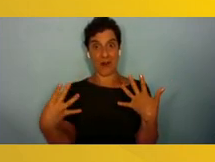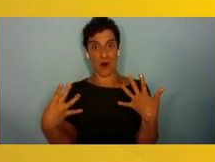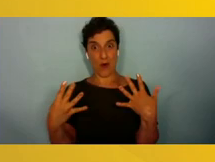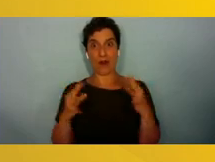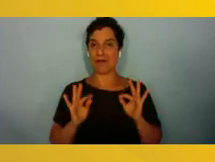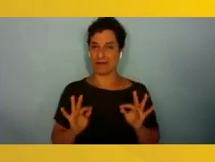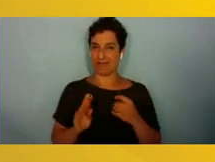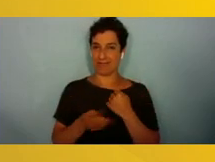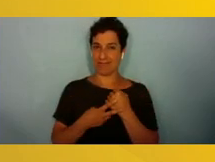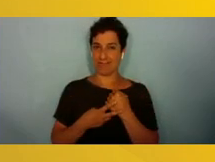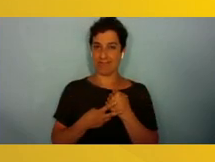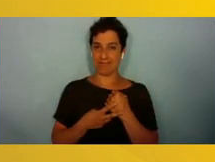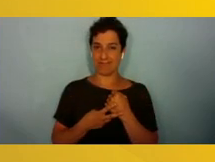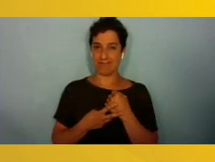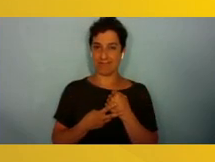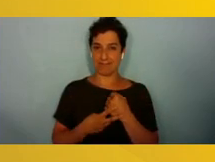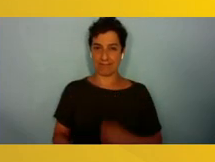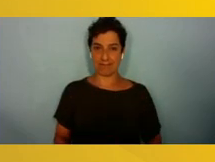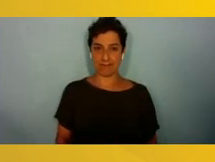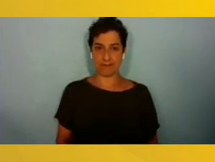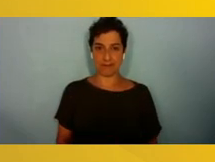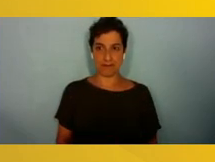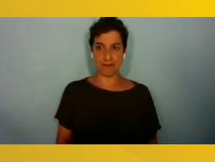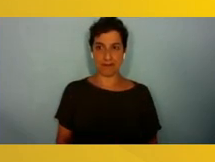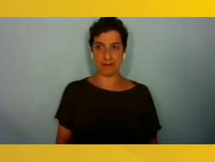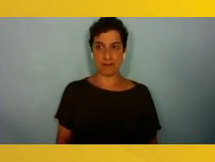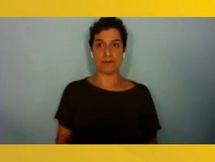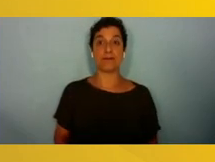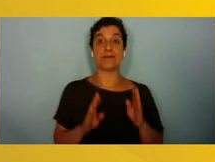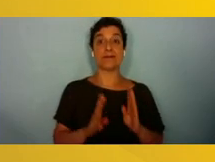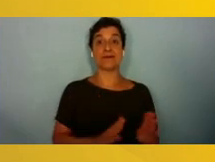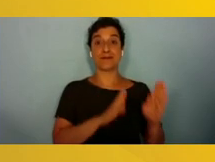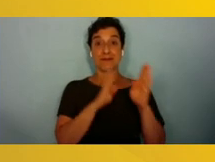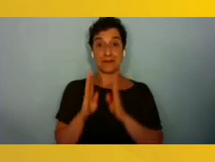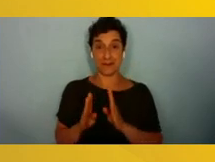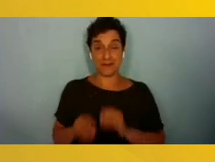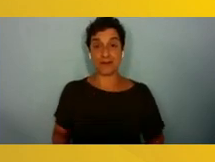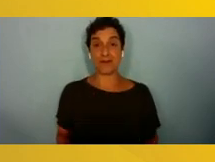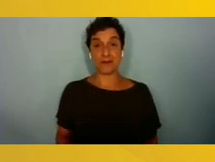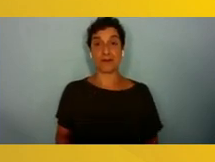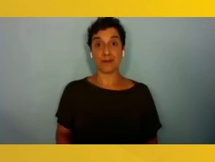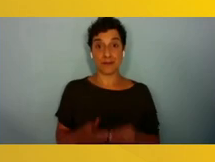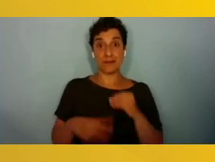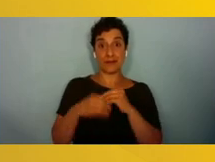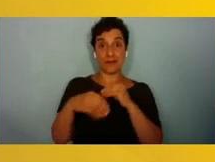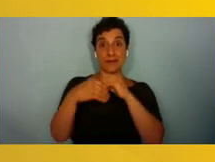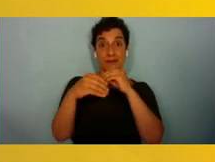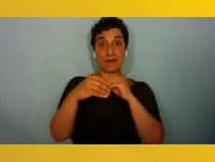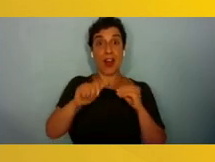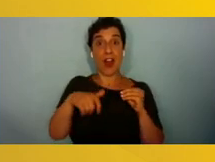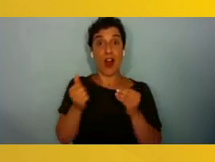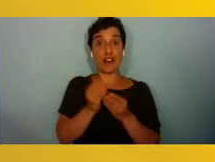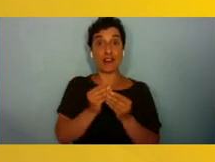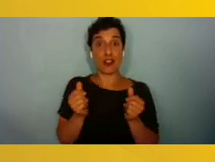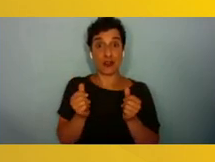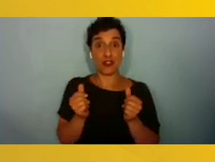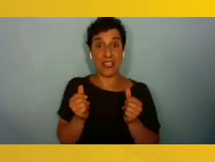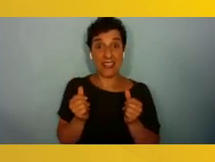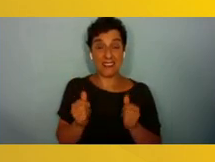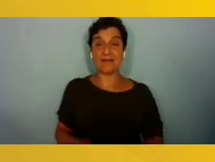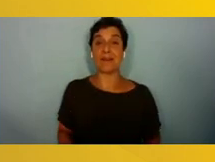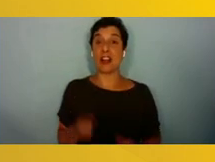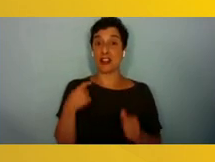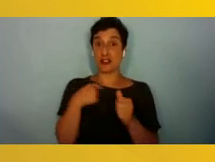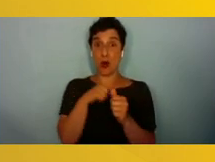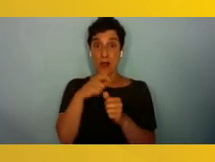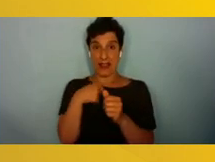solution and then we're gonna get an opportunity to build a couple other solutions so that in the end we could compare them to each other